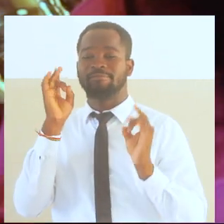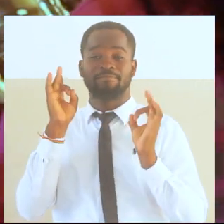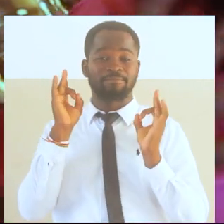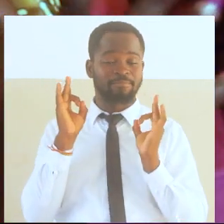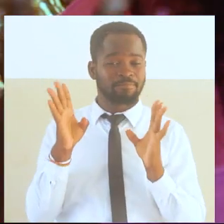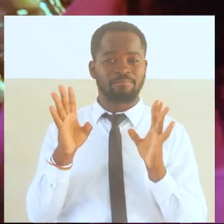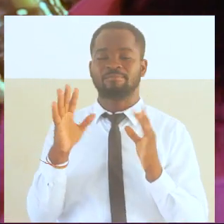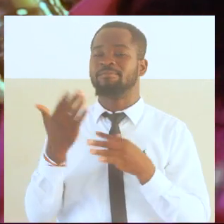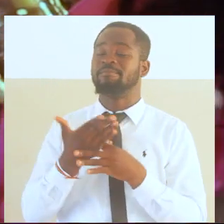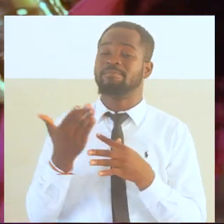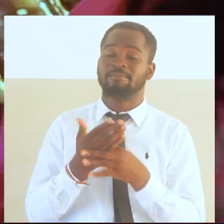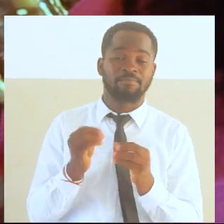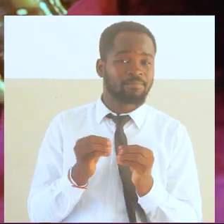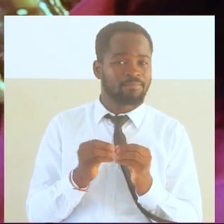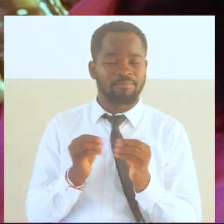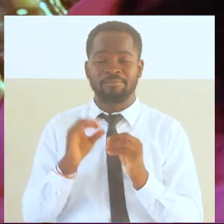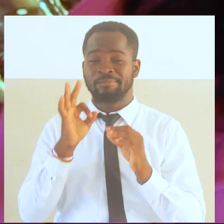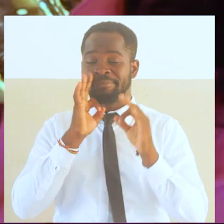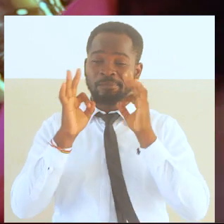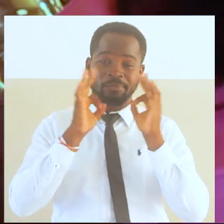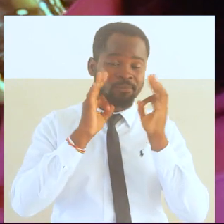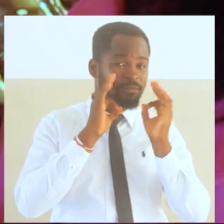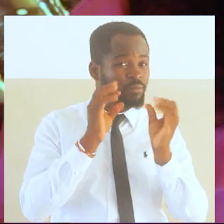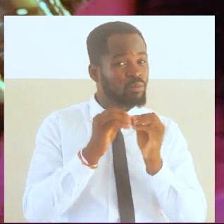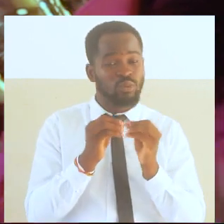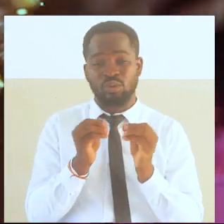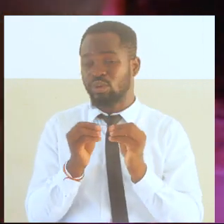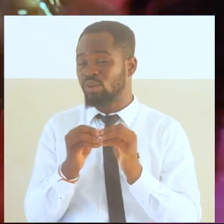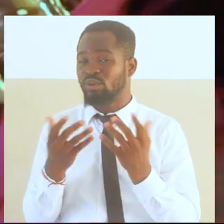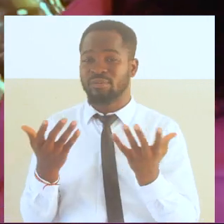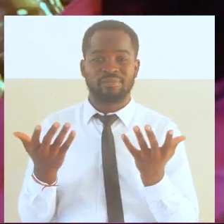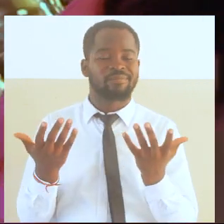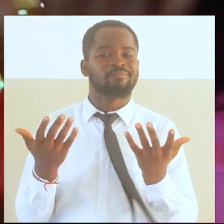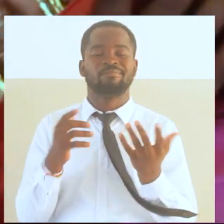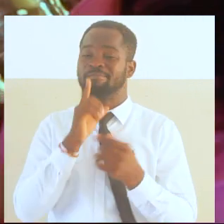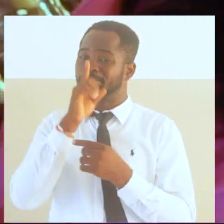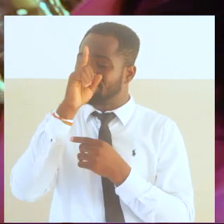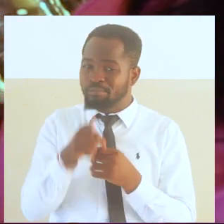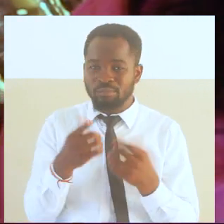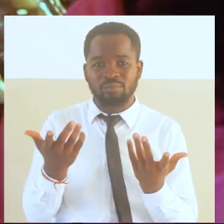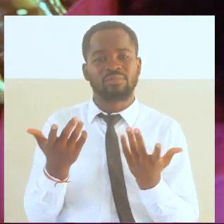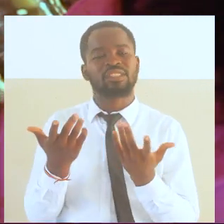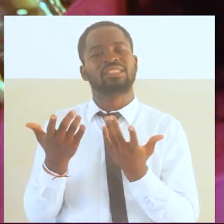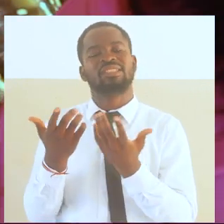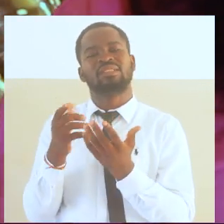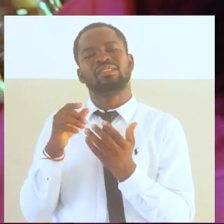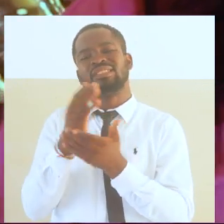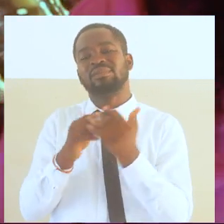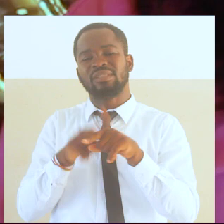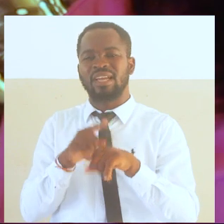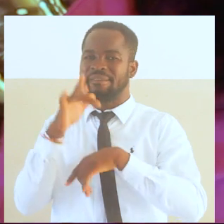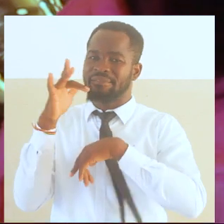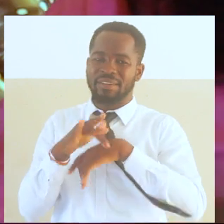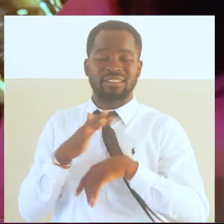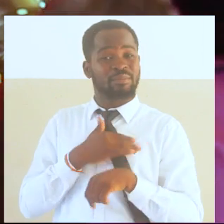friends who tried to help me, even with that. The harm had already been caused because my friends the whole place was smelling, and I knew it